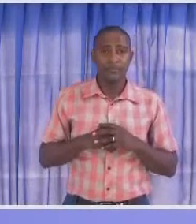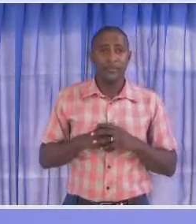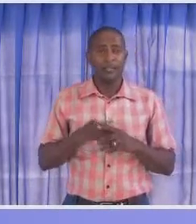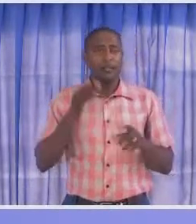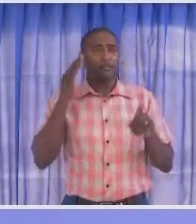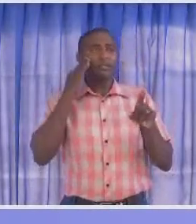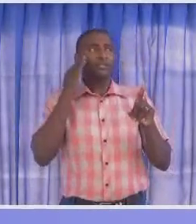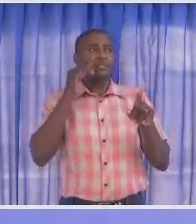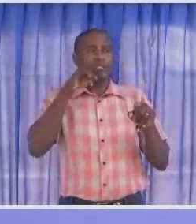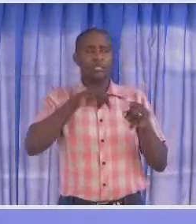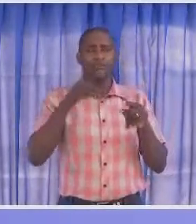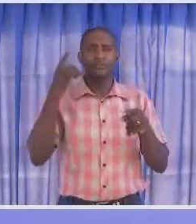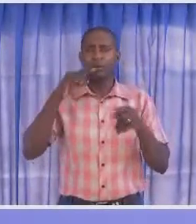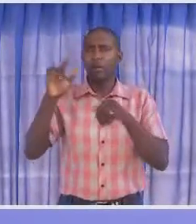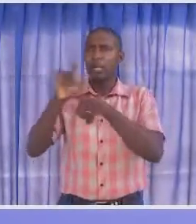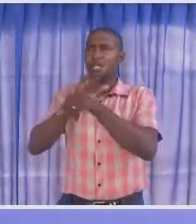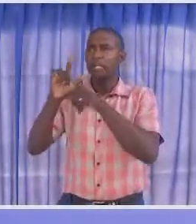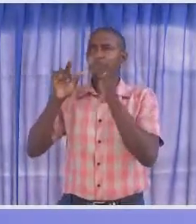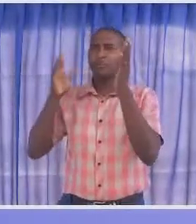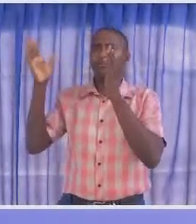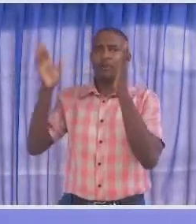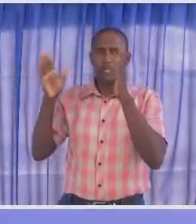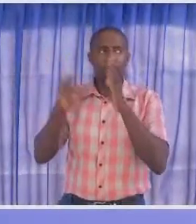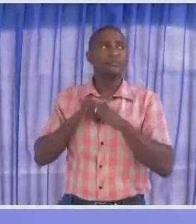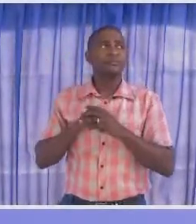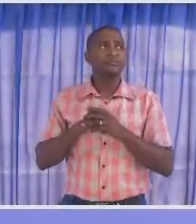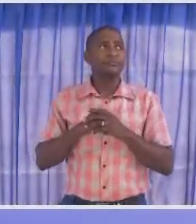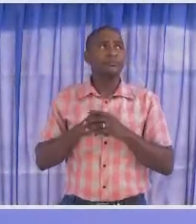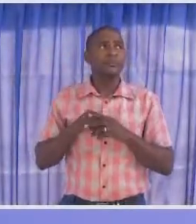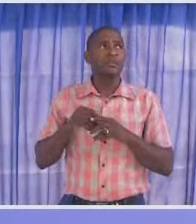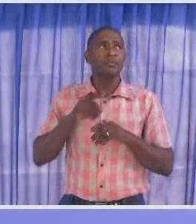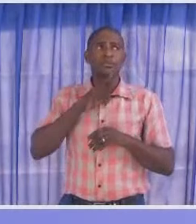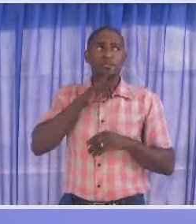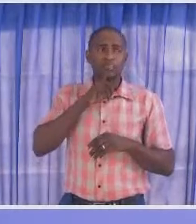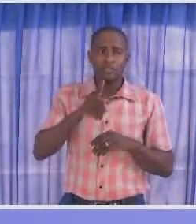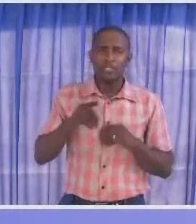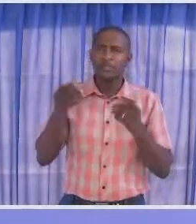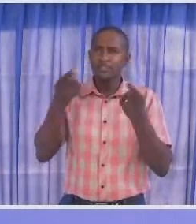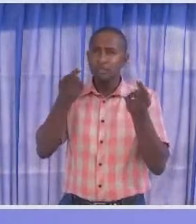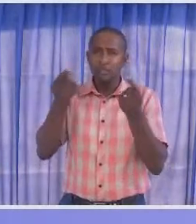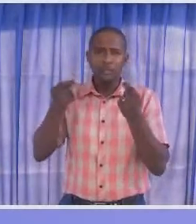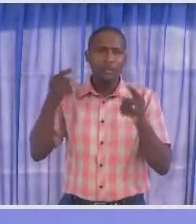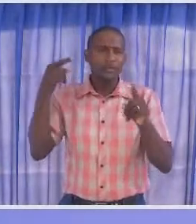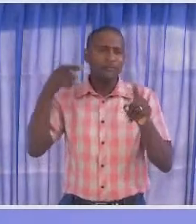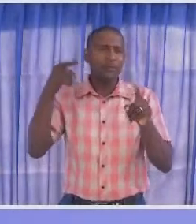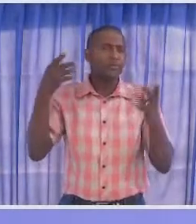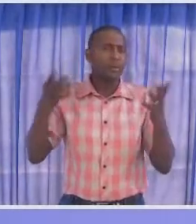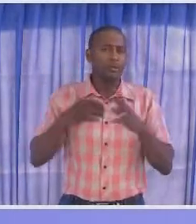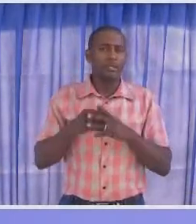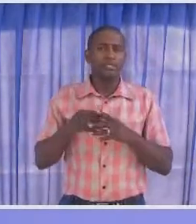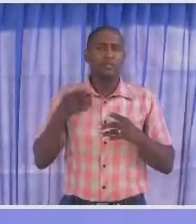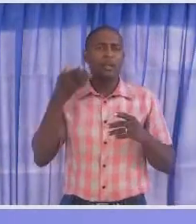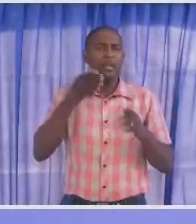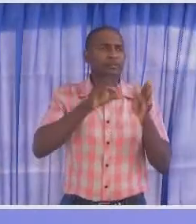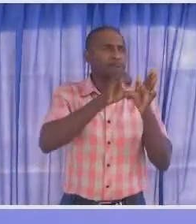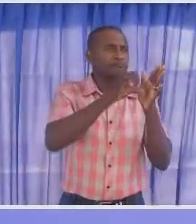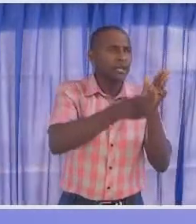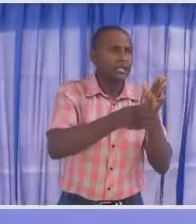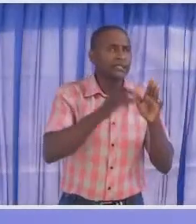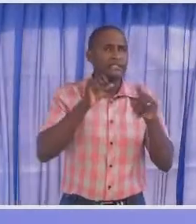a labor market sectors assessment. It was done to highlight emerging or potential growth industries for